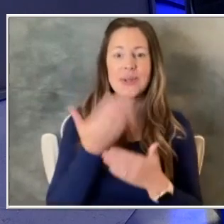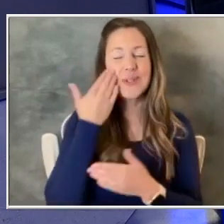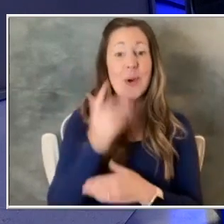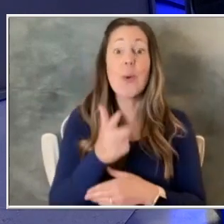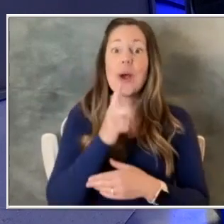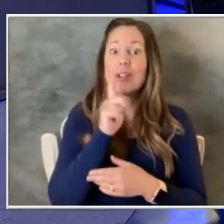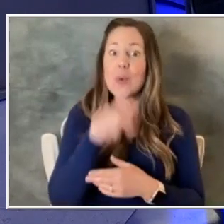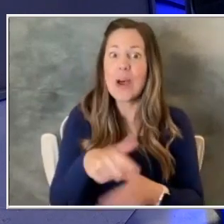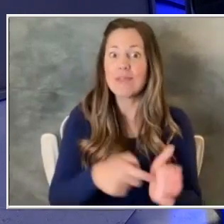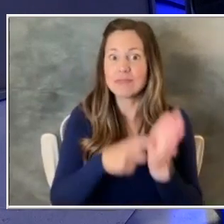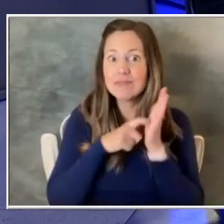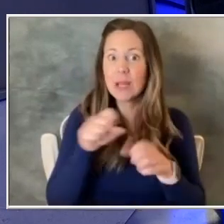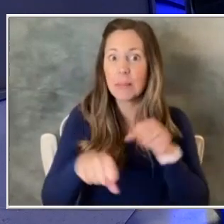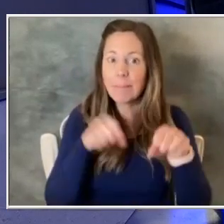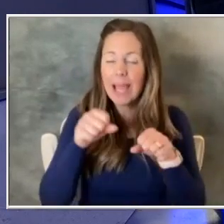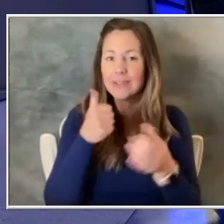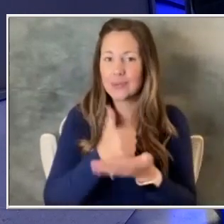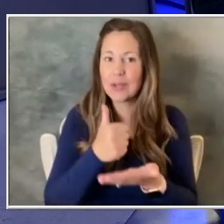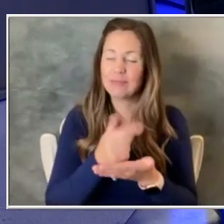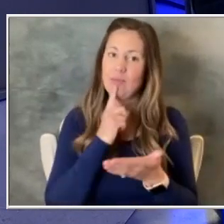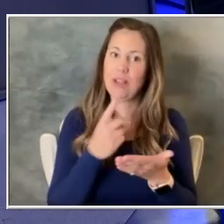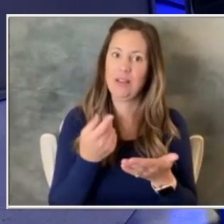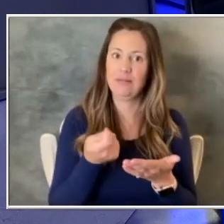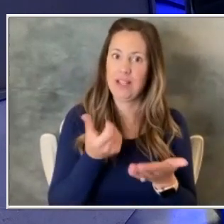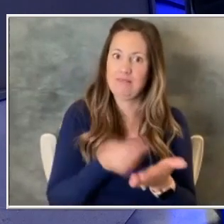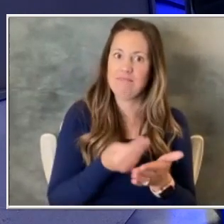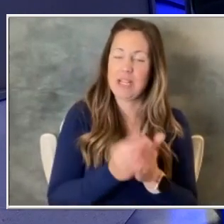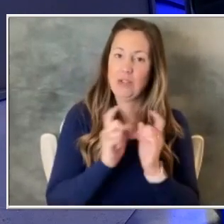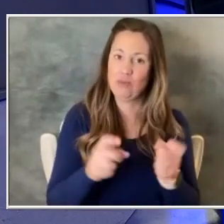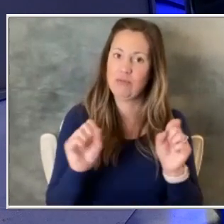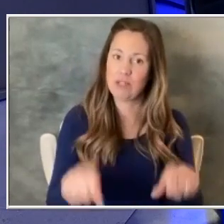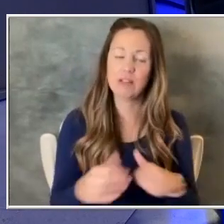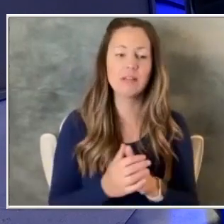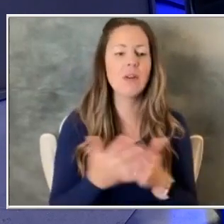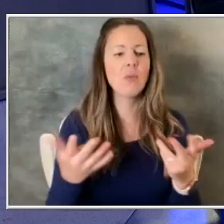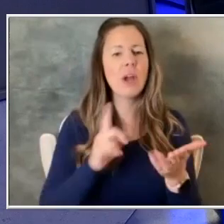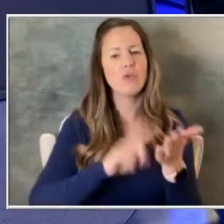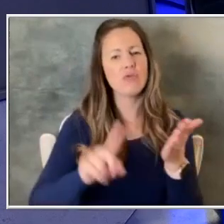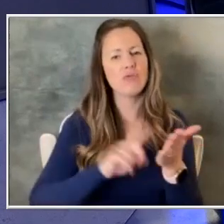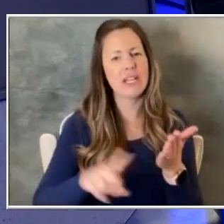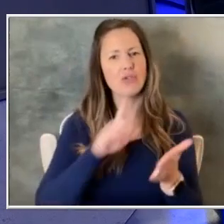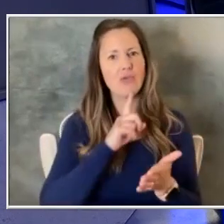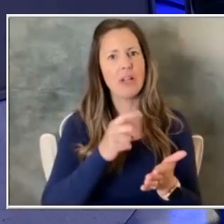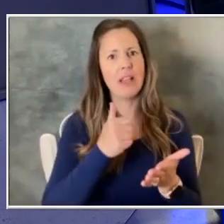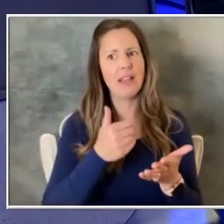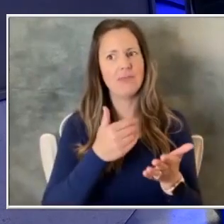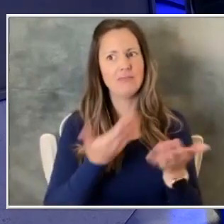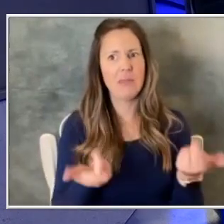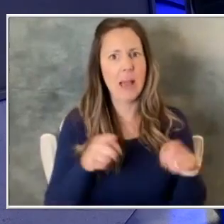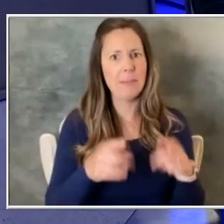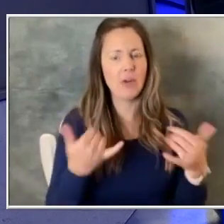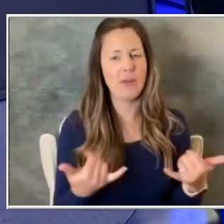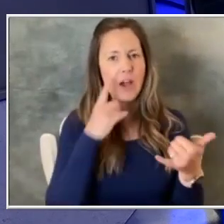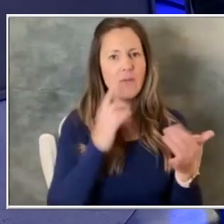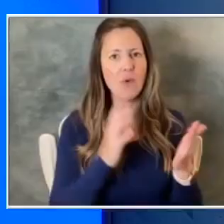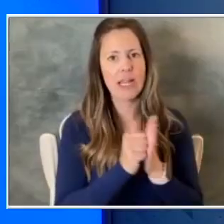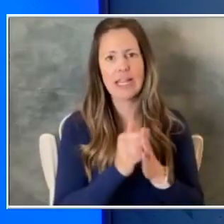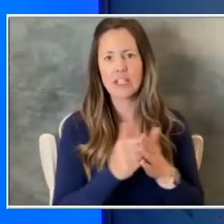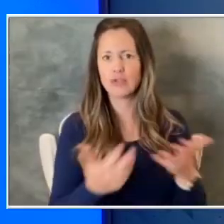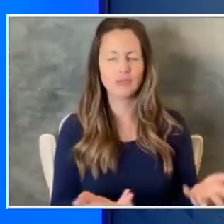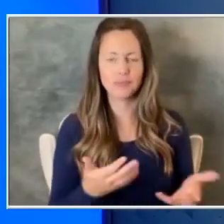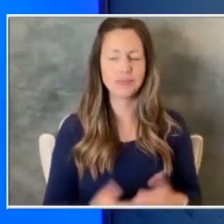small donation, and it makes a huge impact. What research is gaining traction in the fight against cancer right now? As we discussed